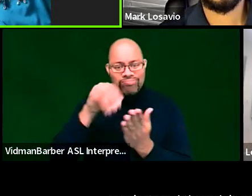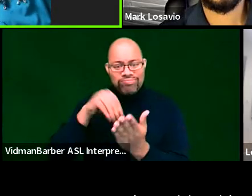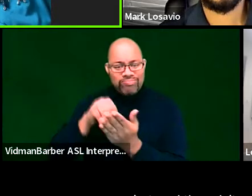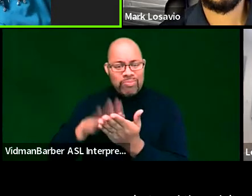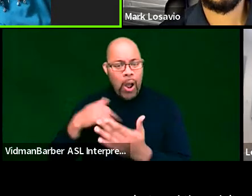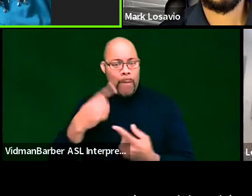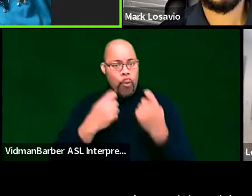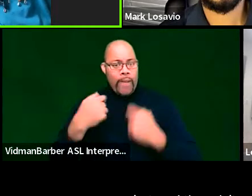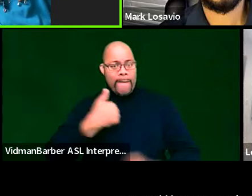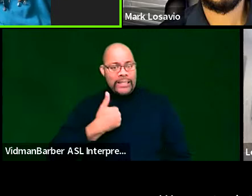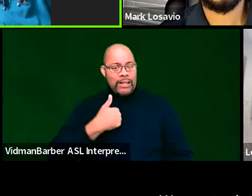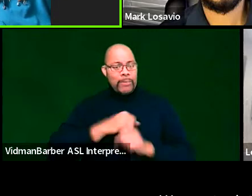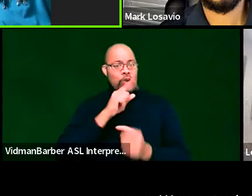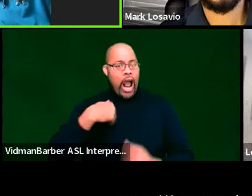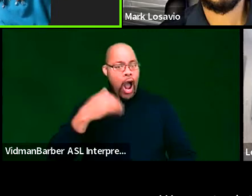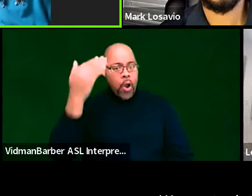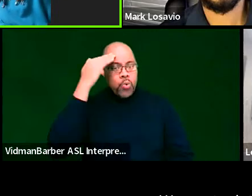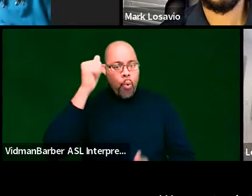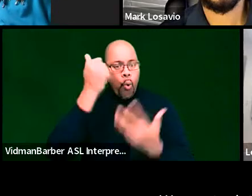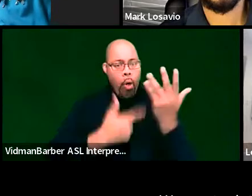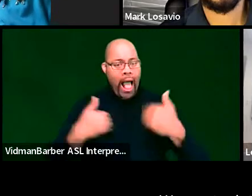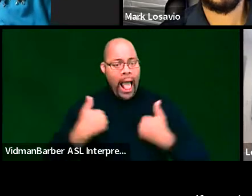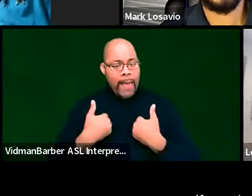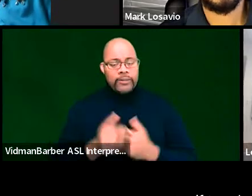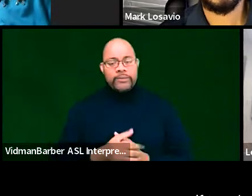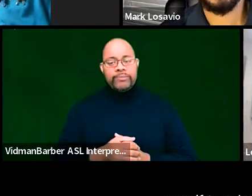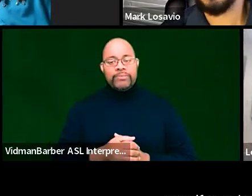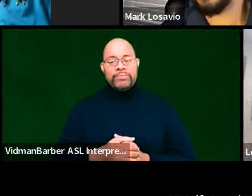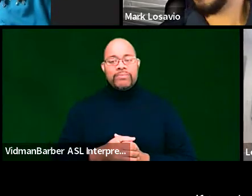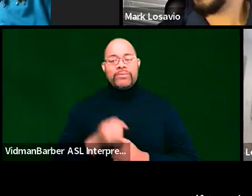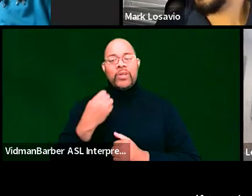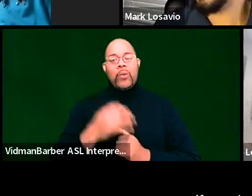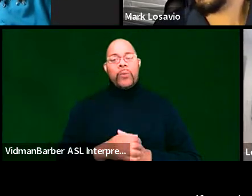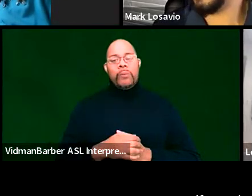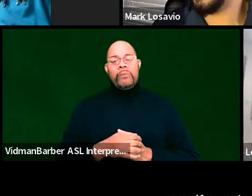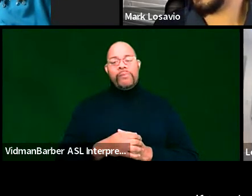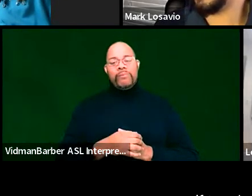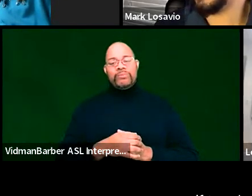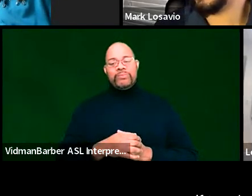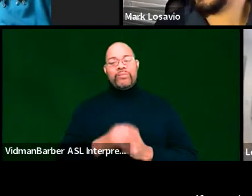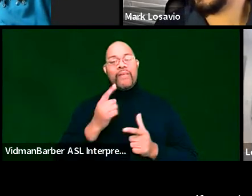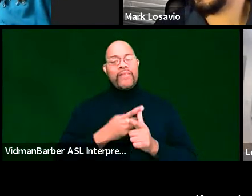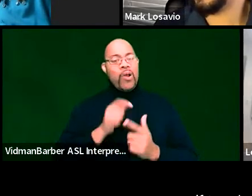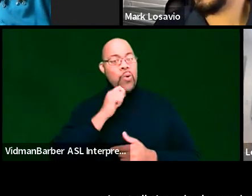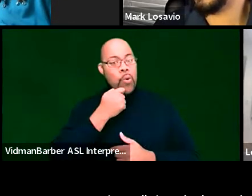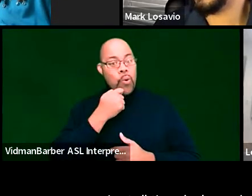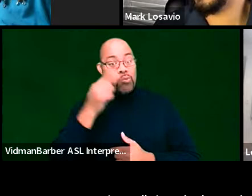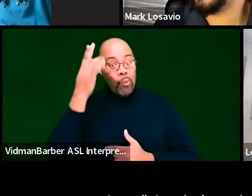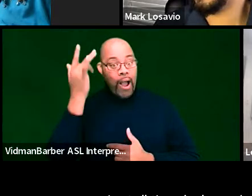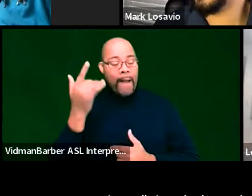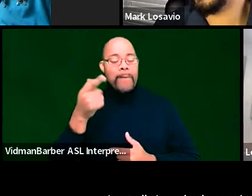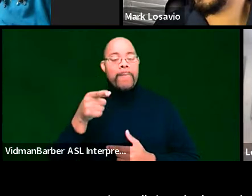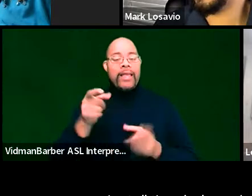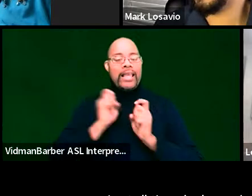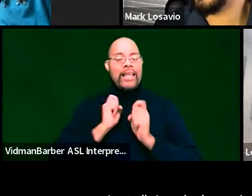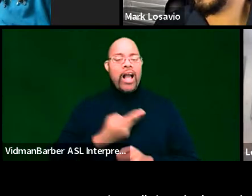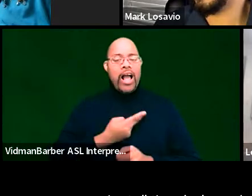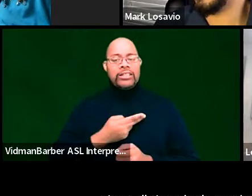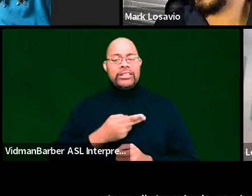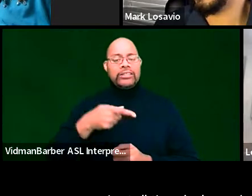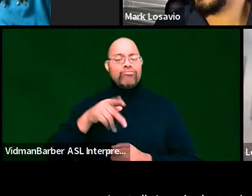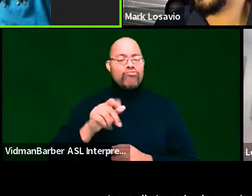quizzing myself to make sure I knew about all the animals, Yes. And then it was cool because they would give us like